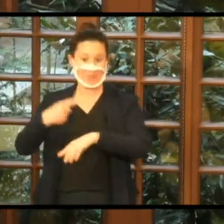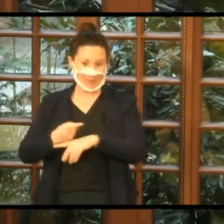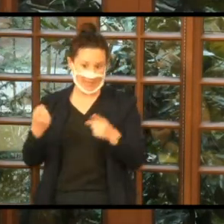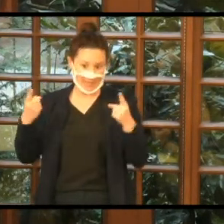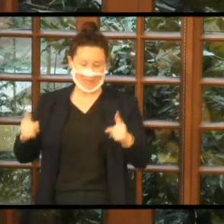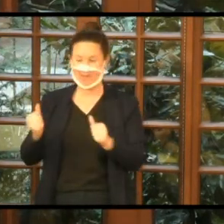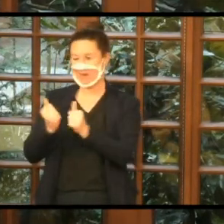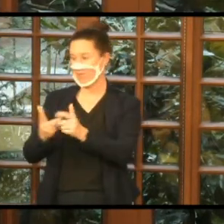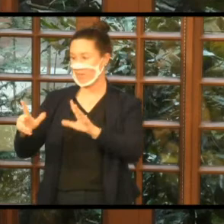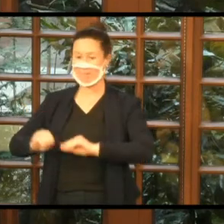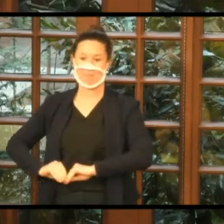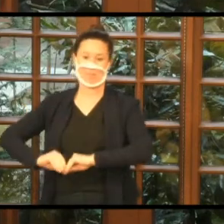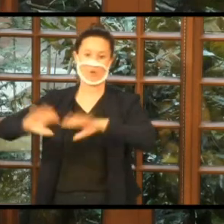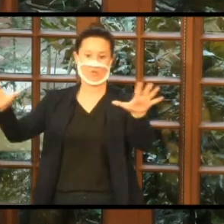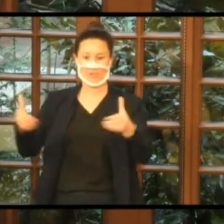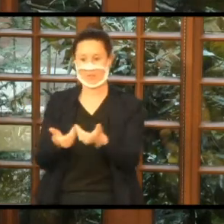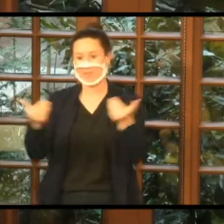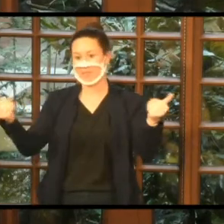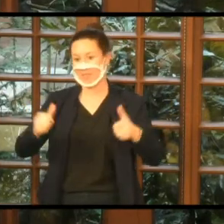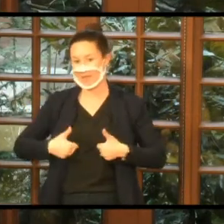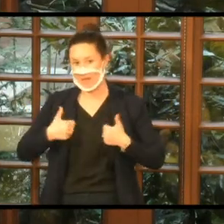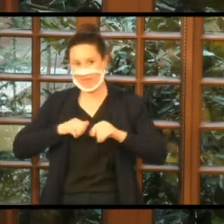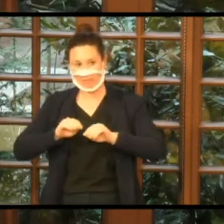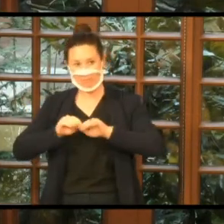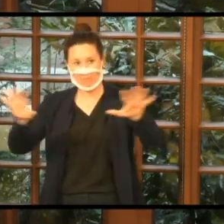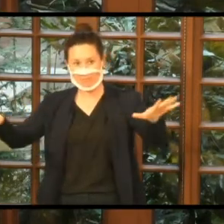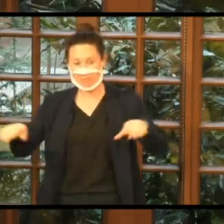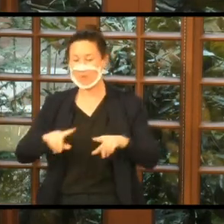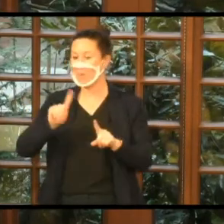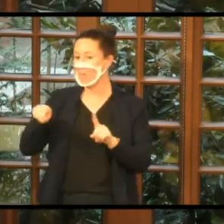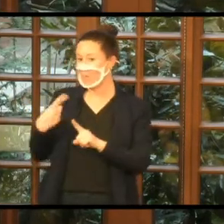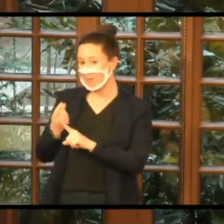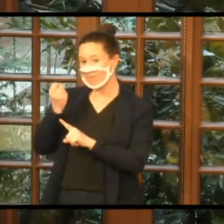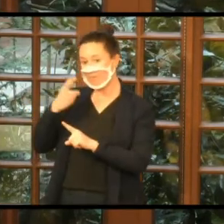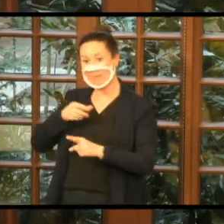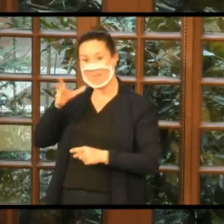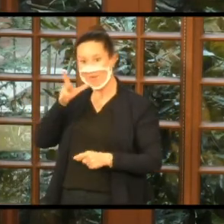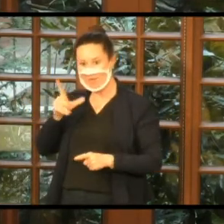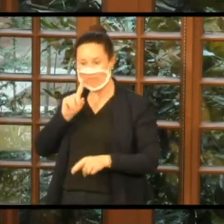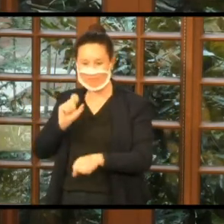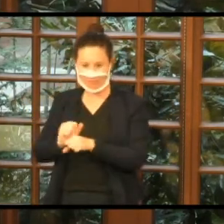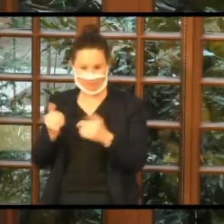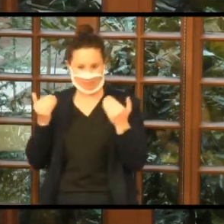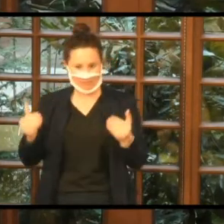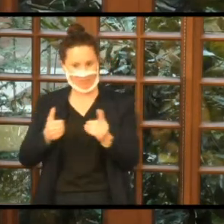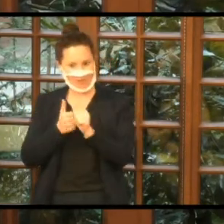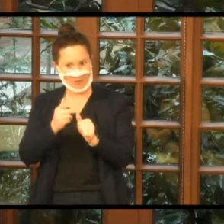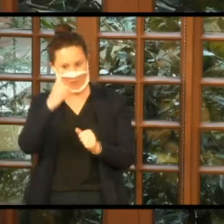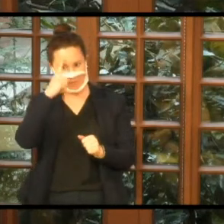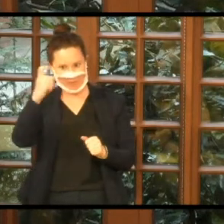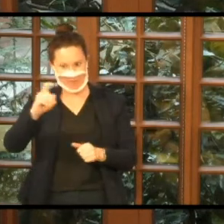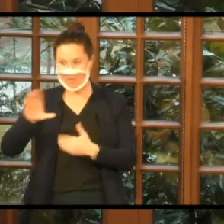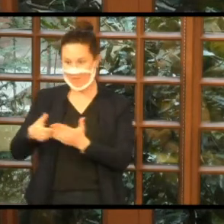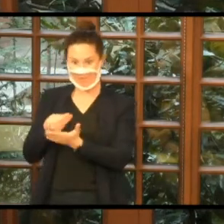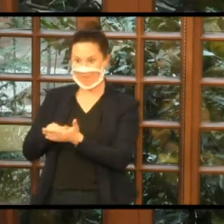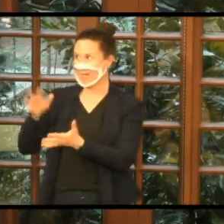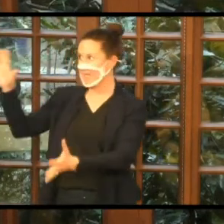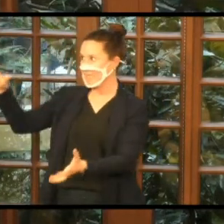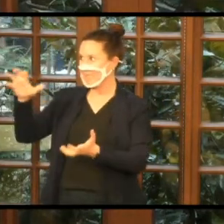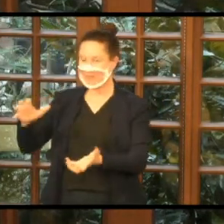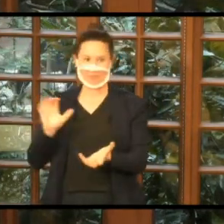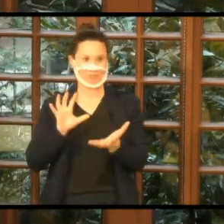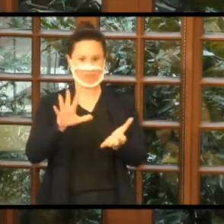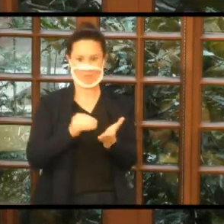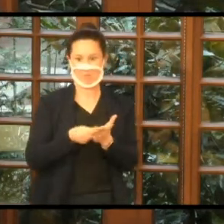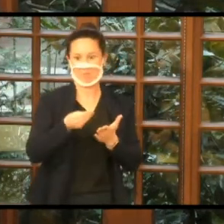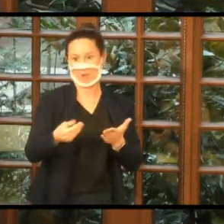everyone apart into their separate, parallel lives. Only, my mother went and did it. She poured her fresh inheritance into a dilapidated